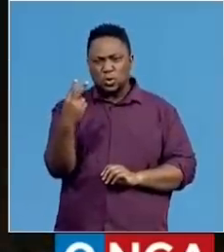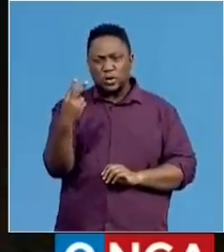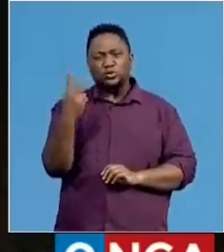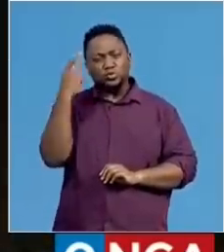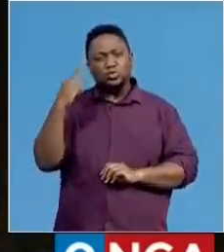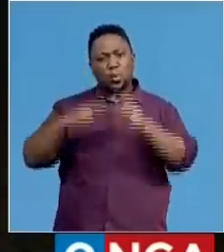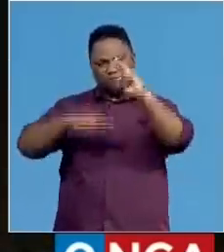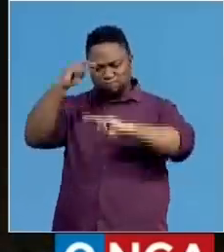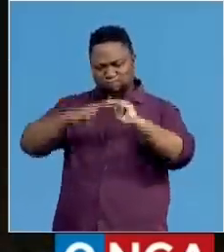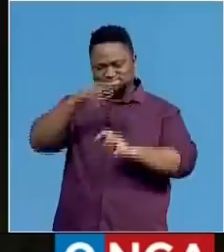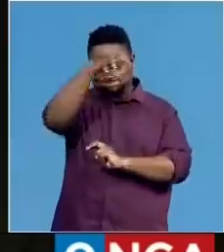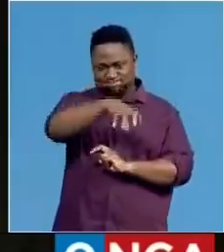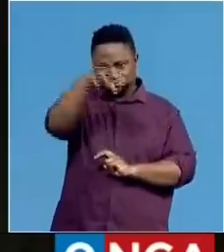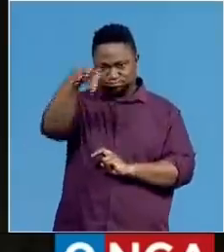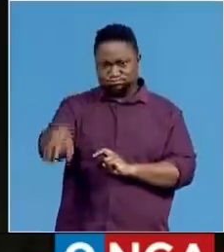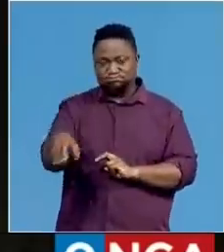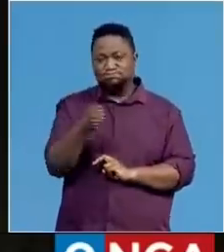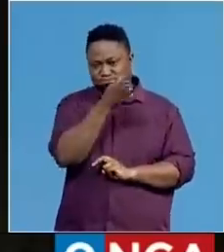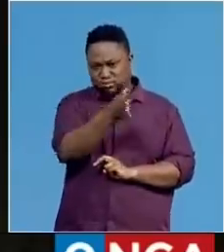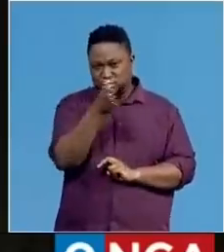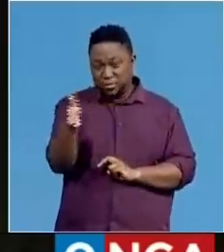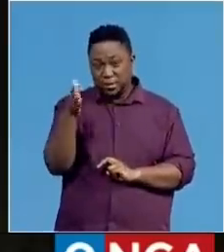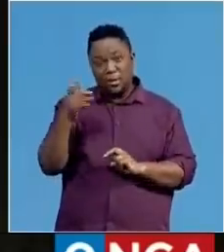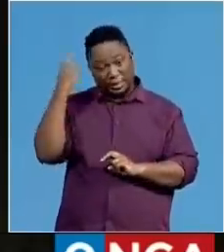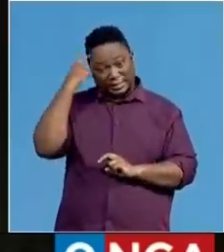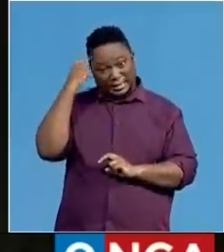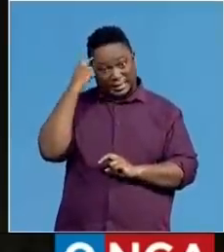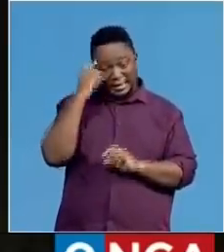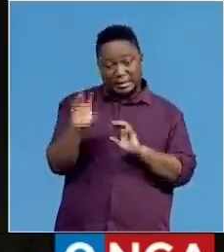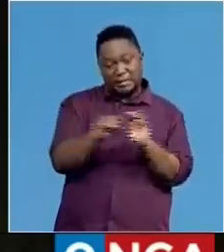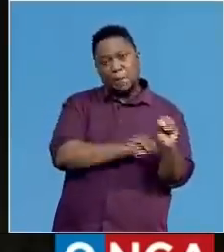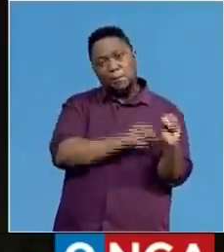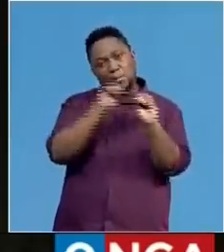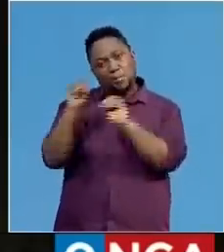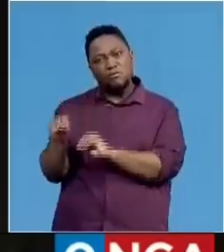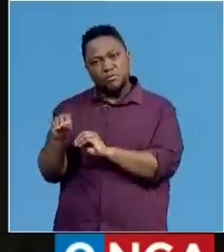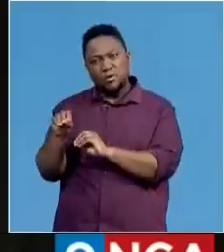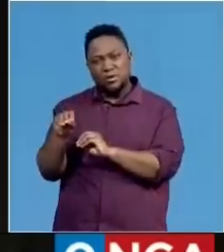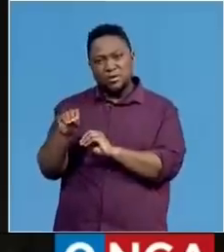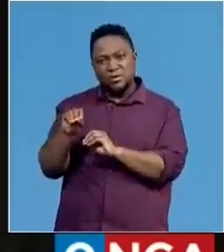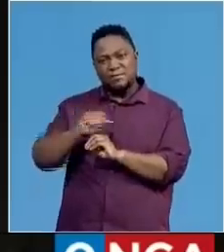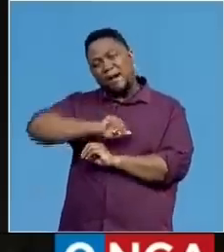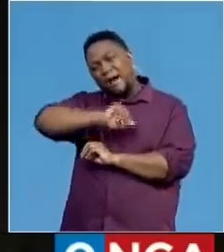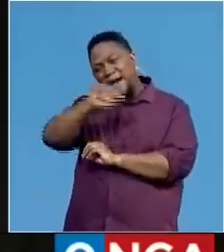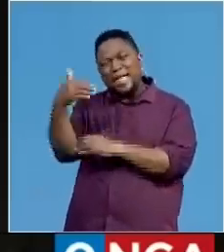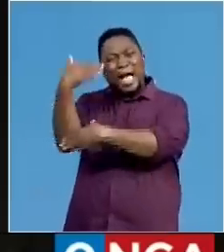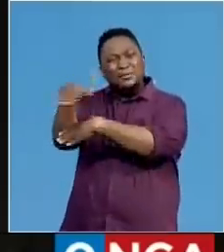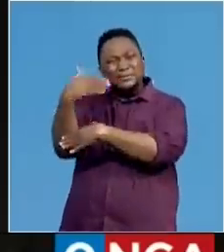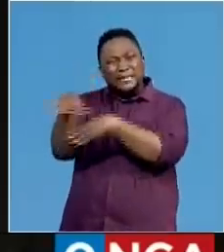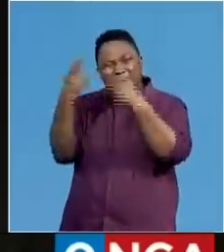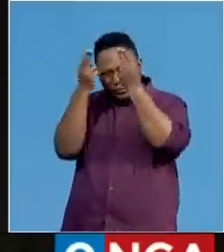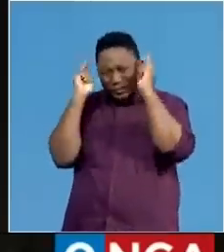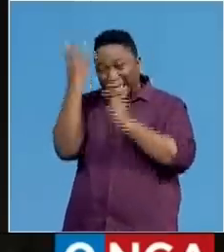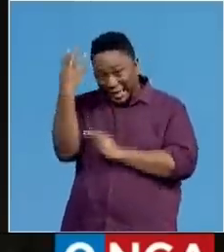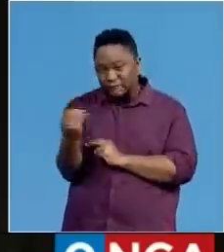residences here on this upper campus. We understand that they've been transported to the outlying satellite campuses of